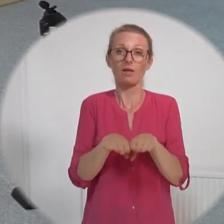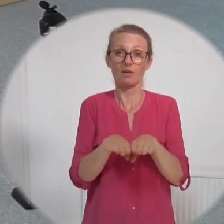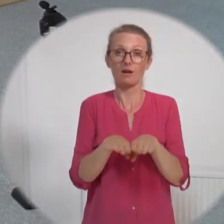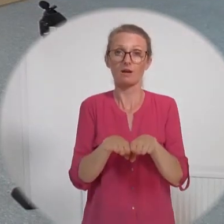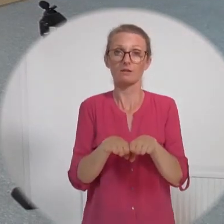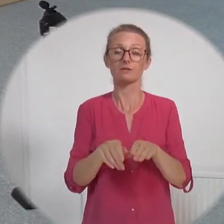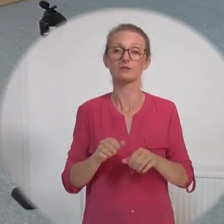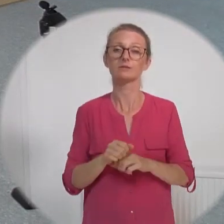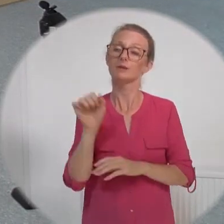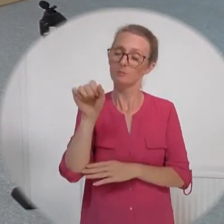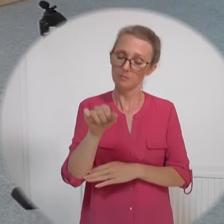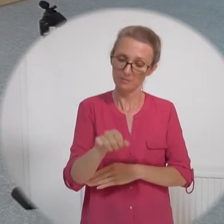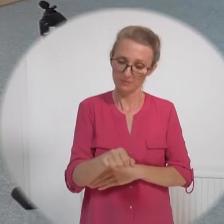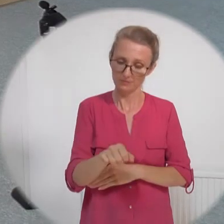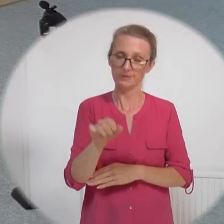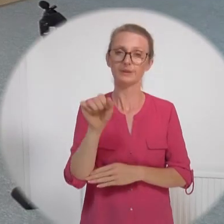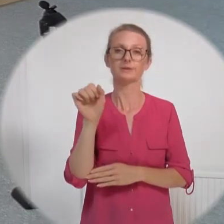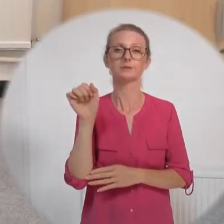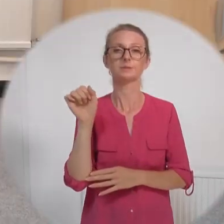and bow.